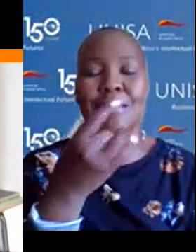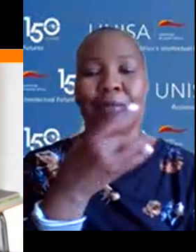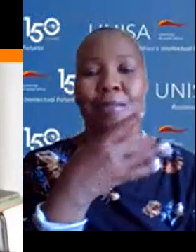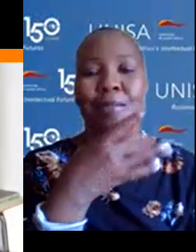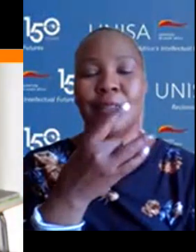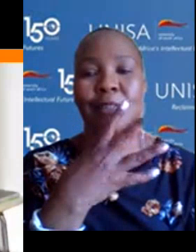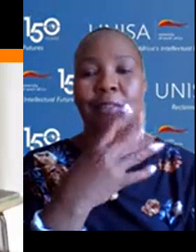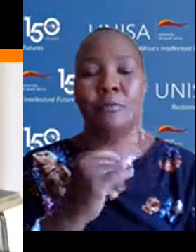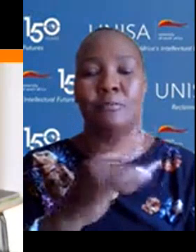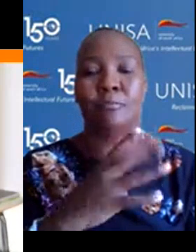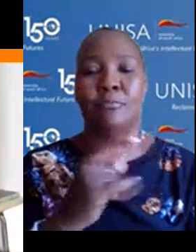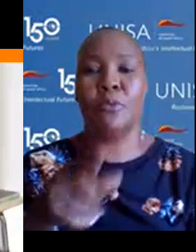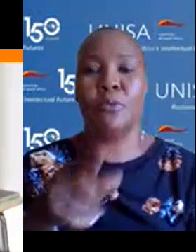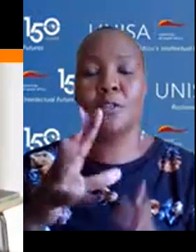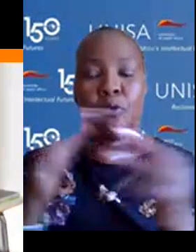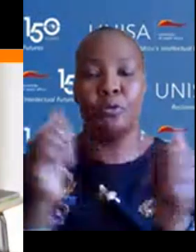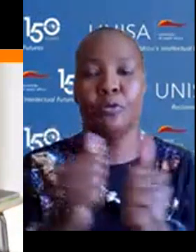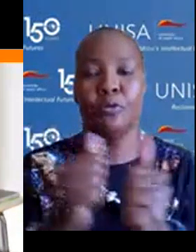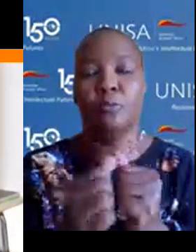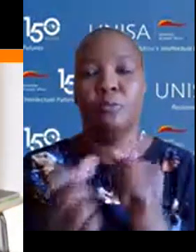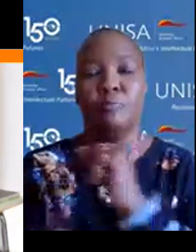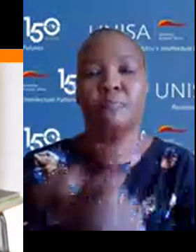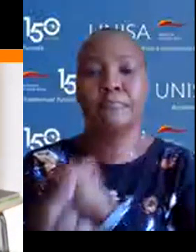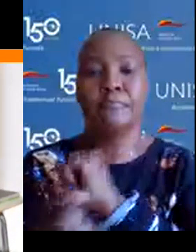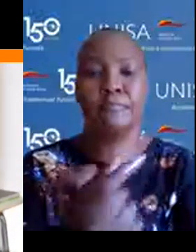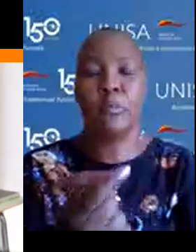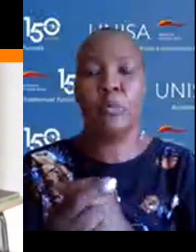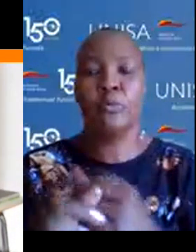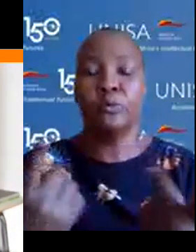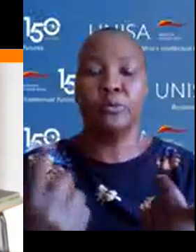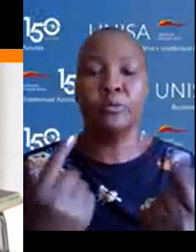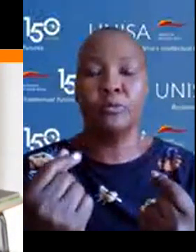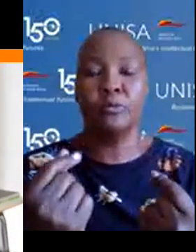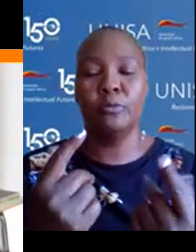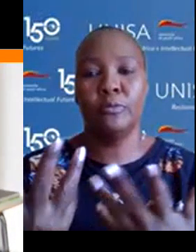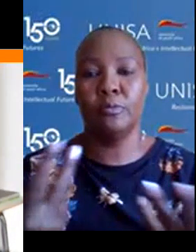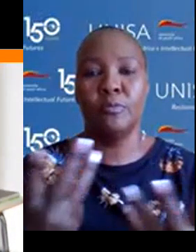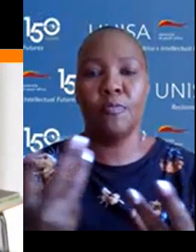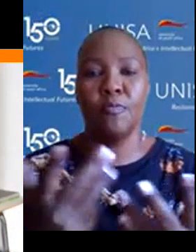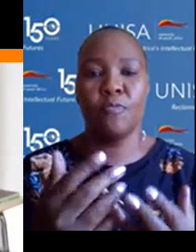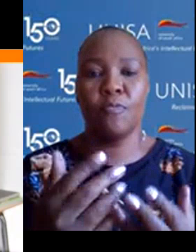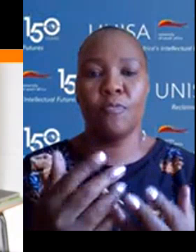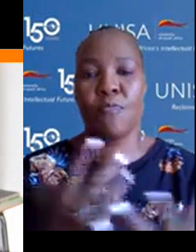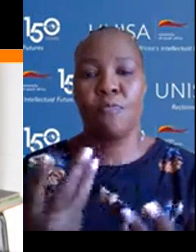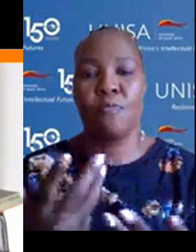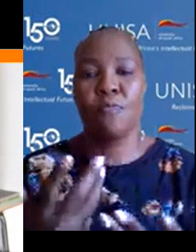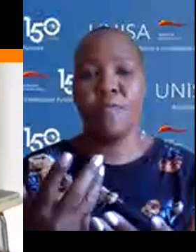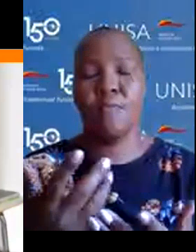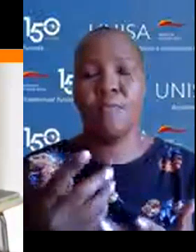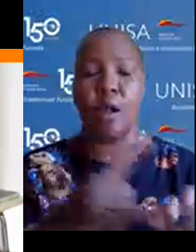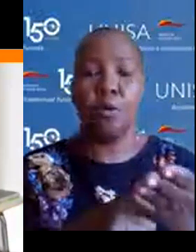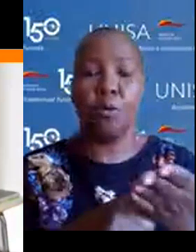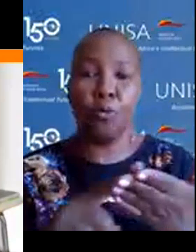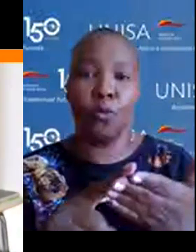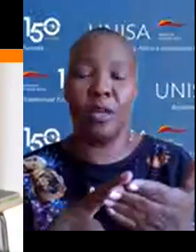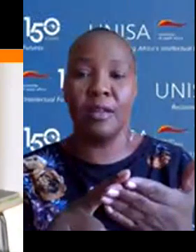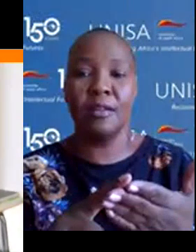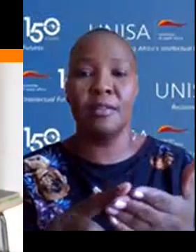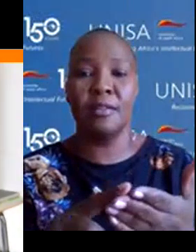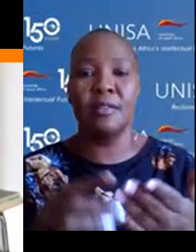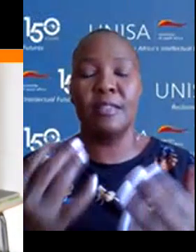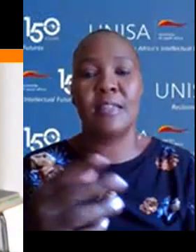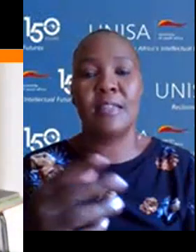these workshops. Now, we are going to do, you can probably think, okay, that's a week and now it's a free Saturday. So